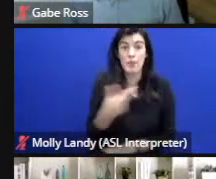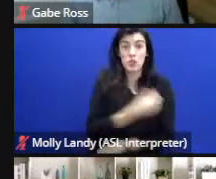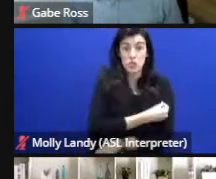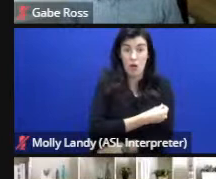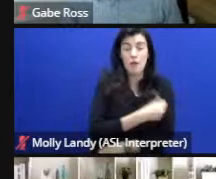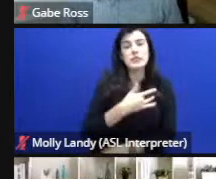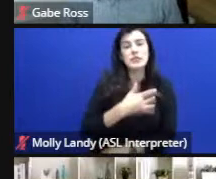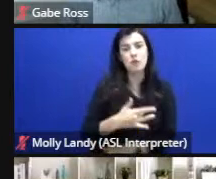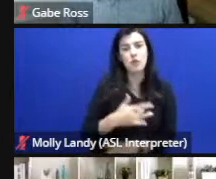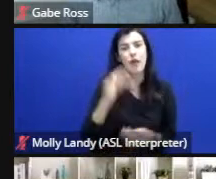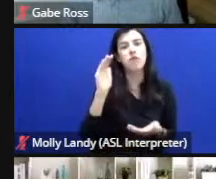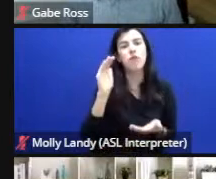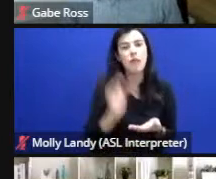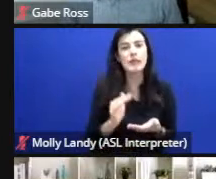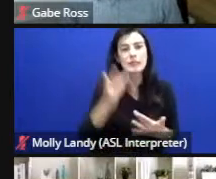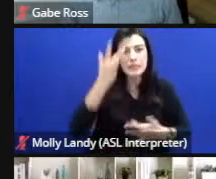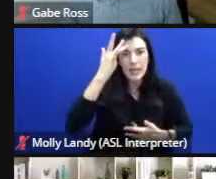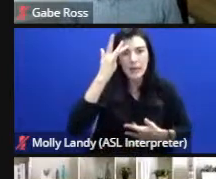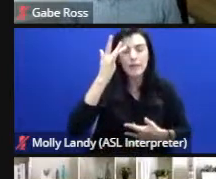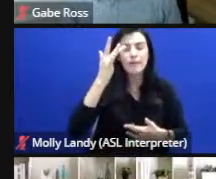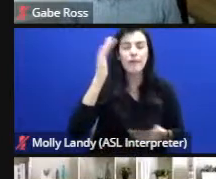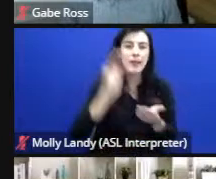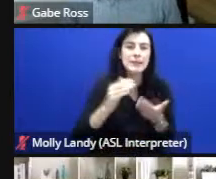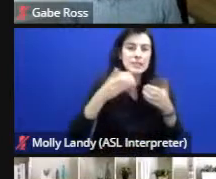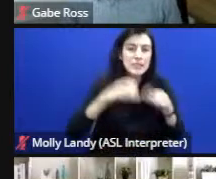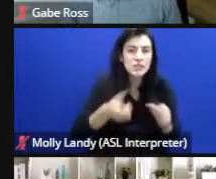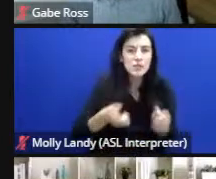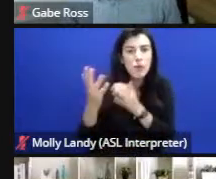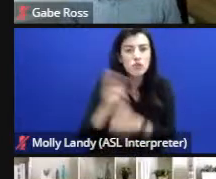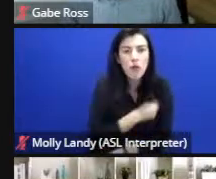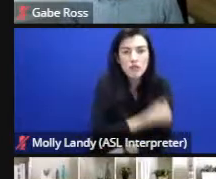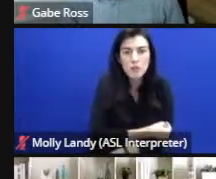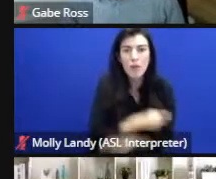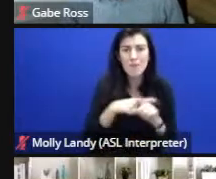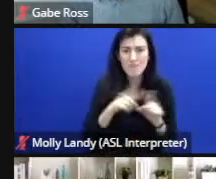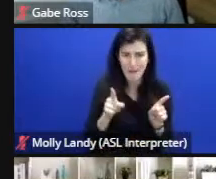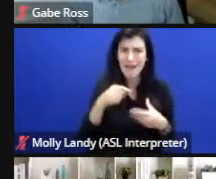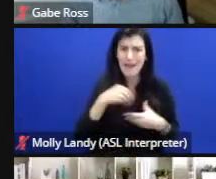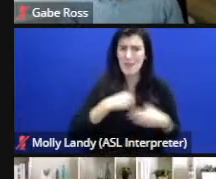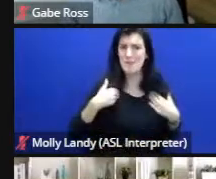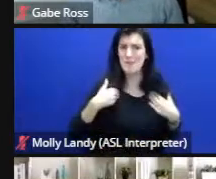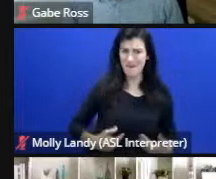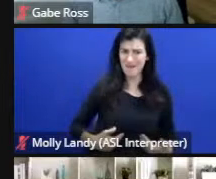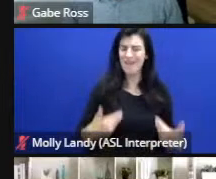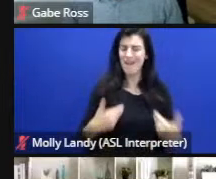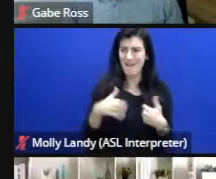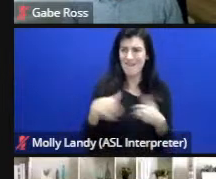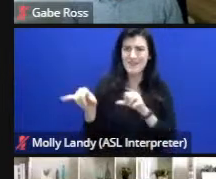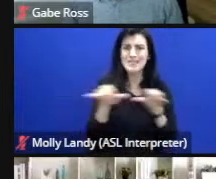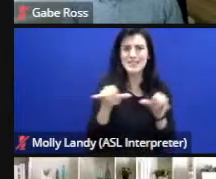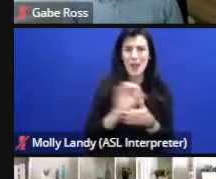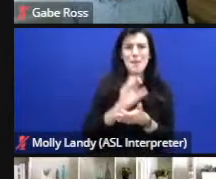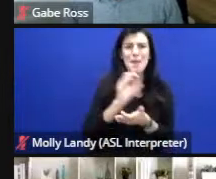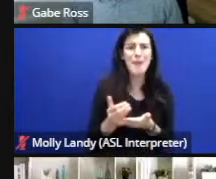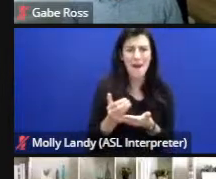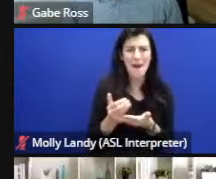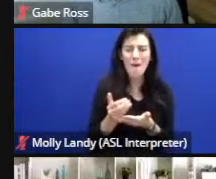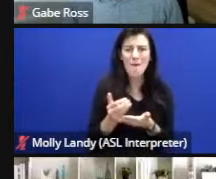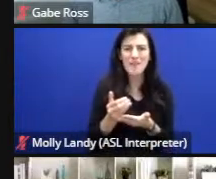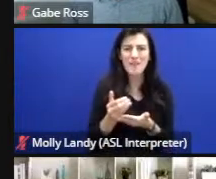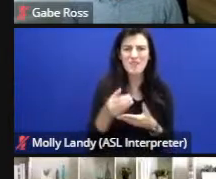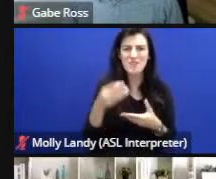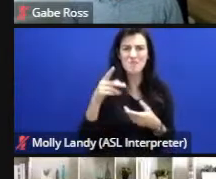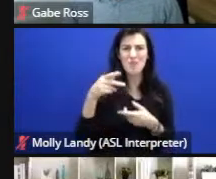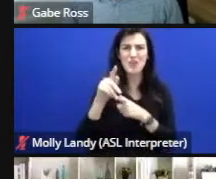be infected and to infect other people. Whereas when they got infected with the Alpha variant or the original